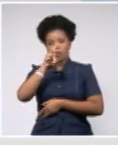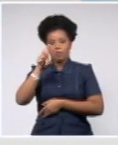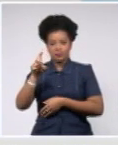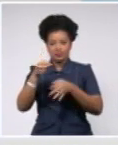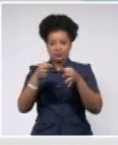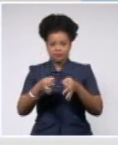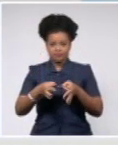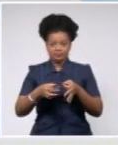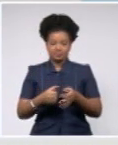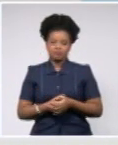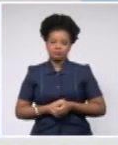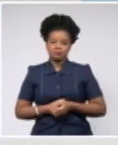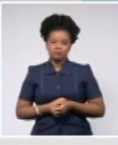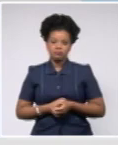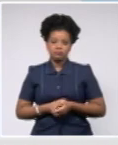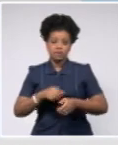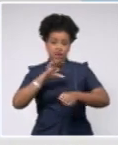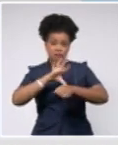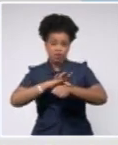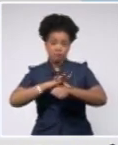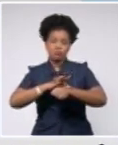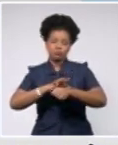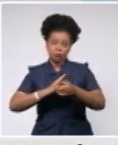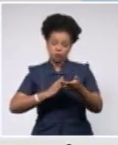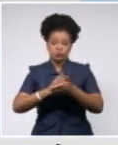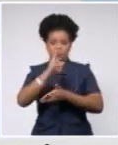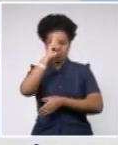these, 548, or